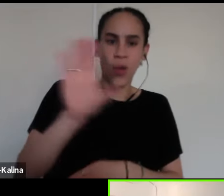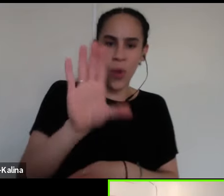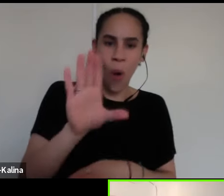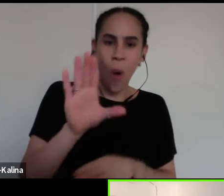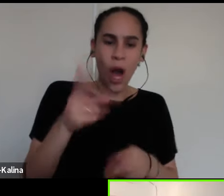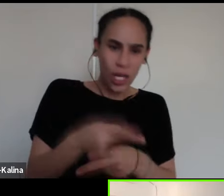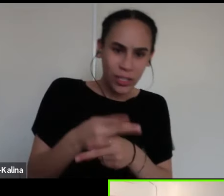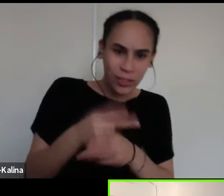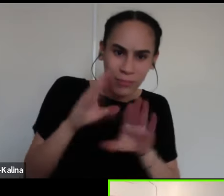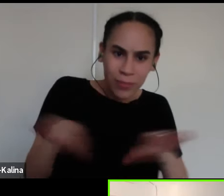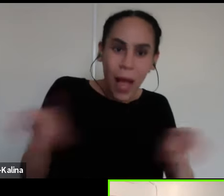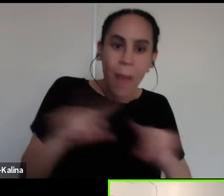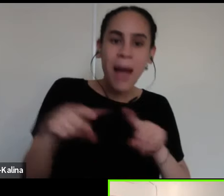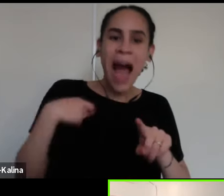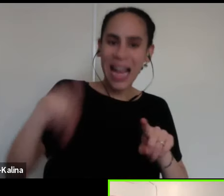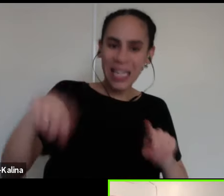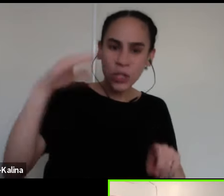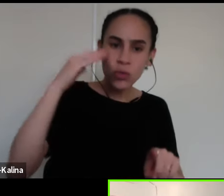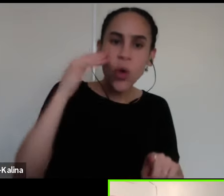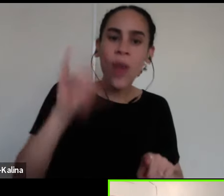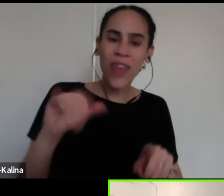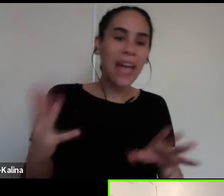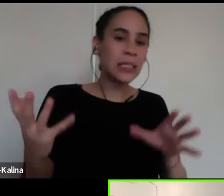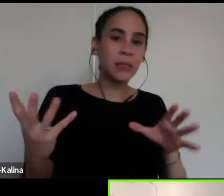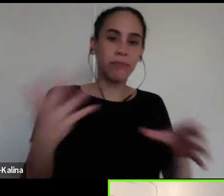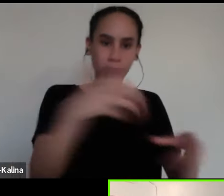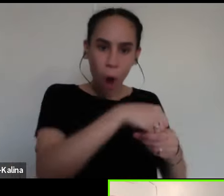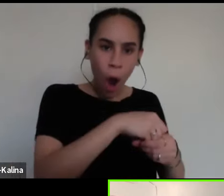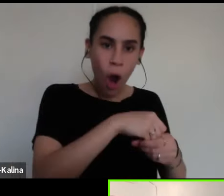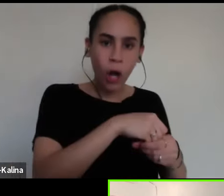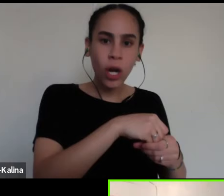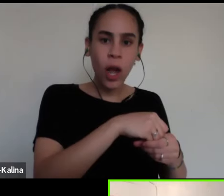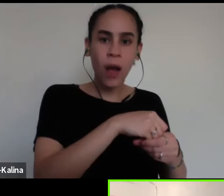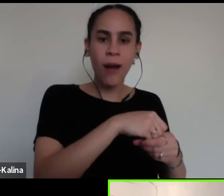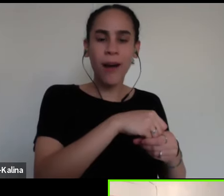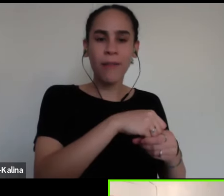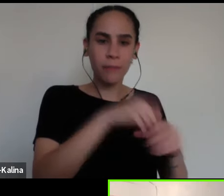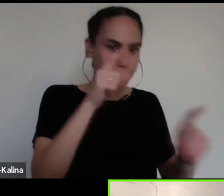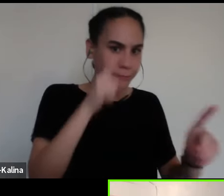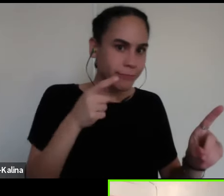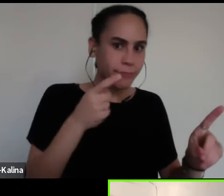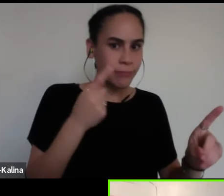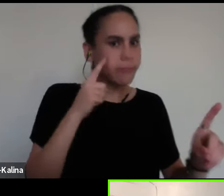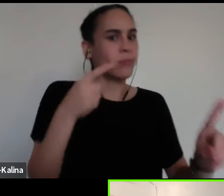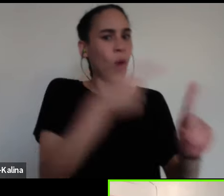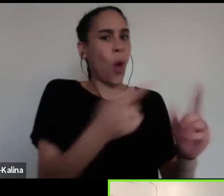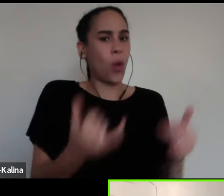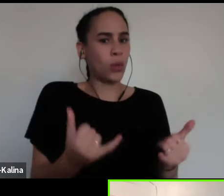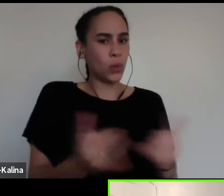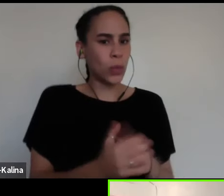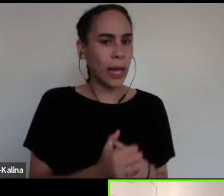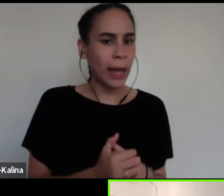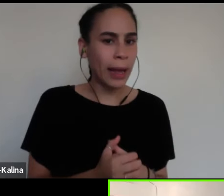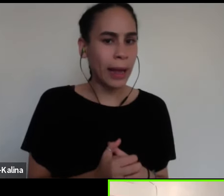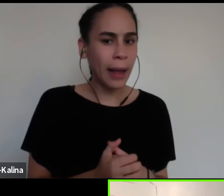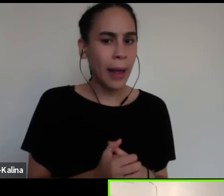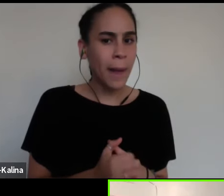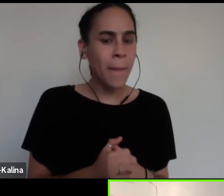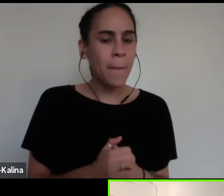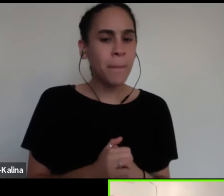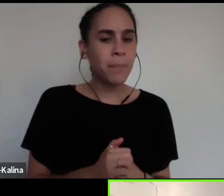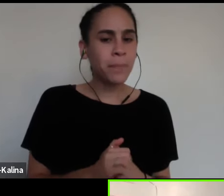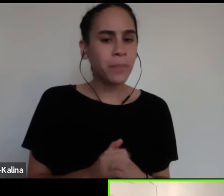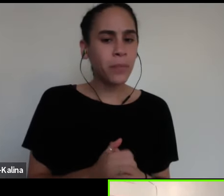know that that is a big part of the whole today, right? I mean, in the same way, I think,